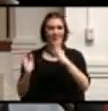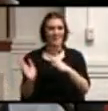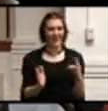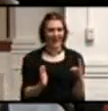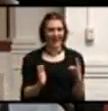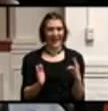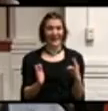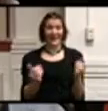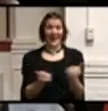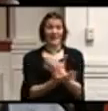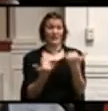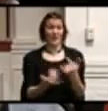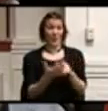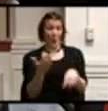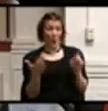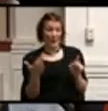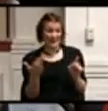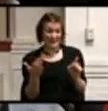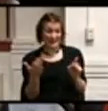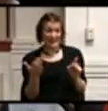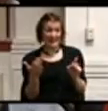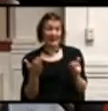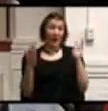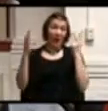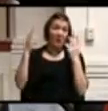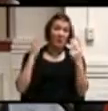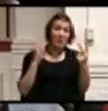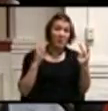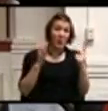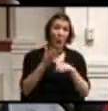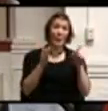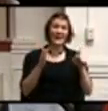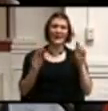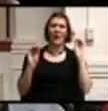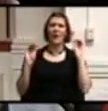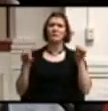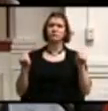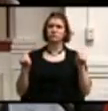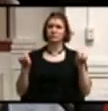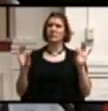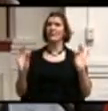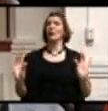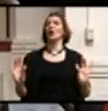Everything that we need now and into the foreseeable future, I think, is in both stations.